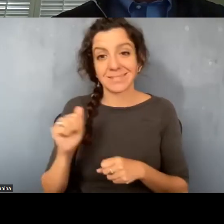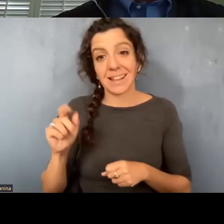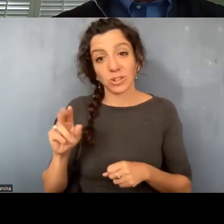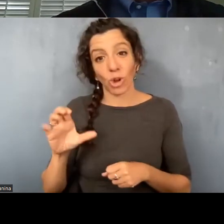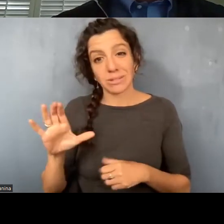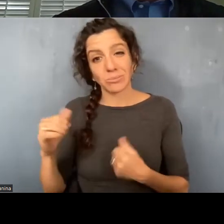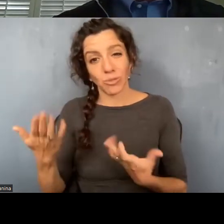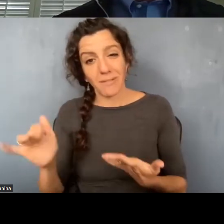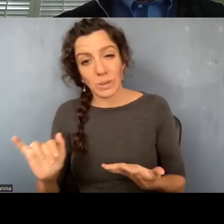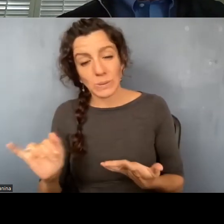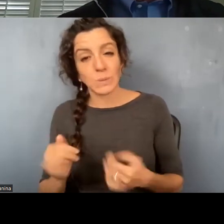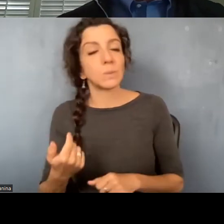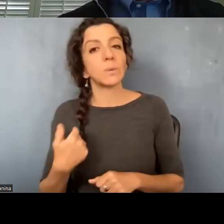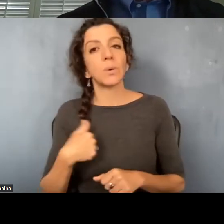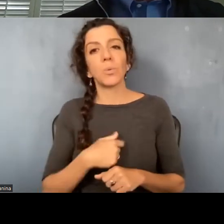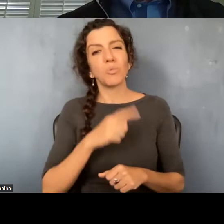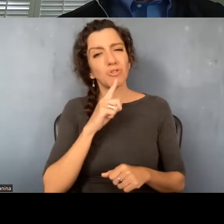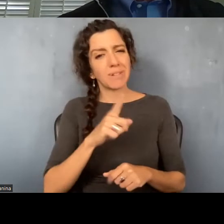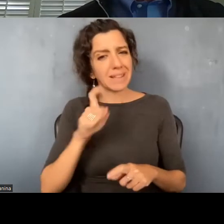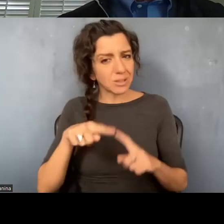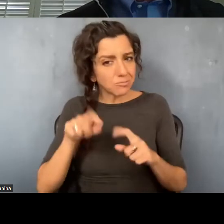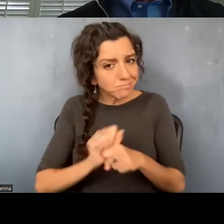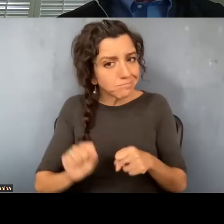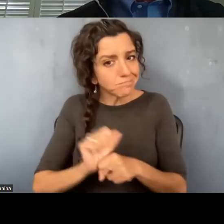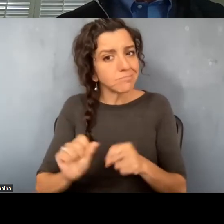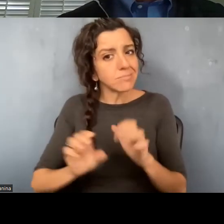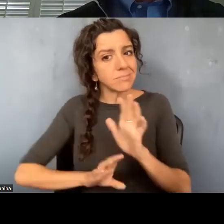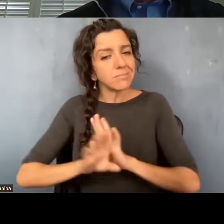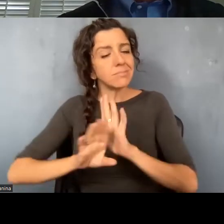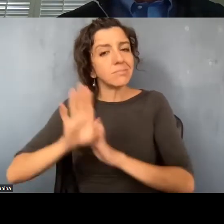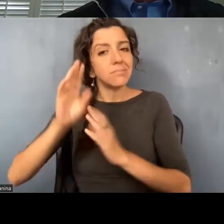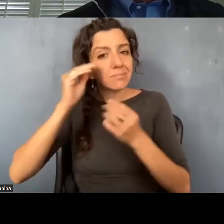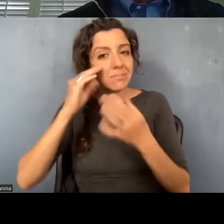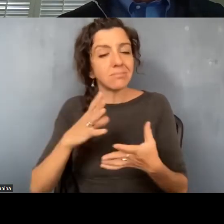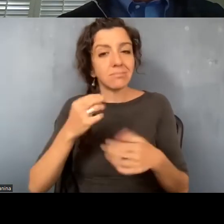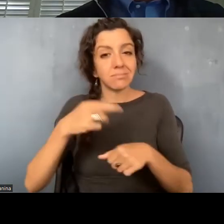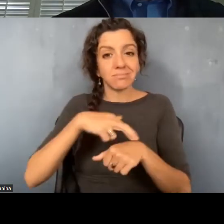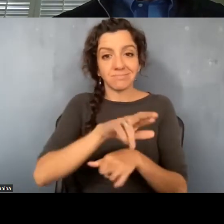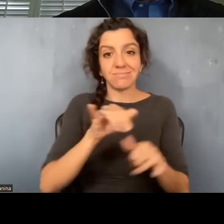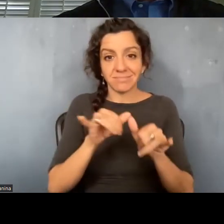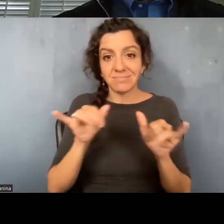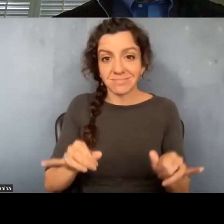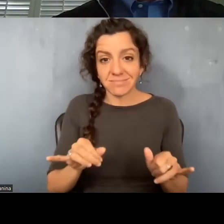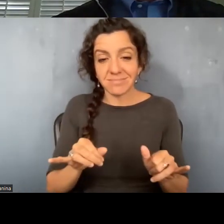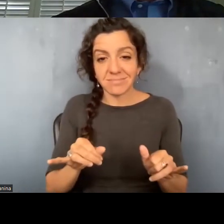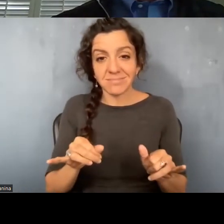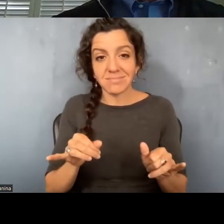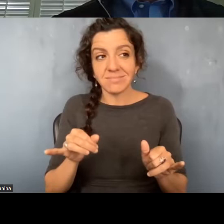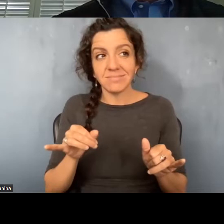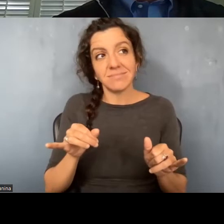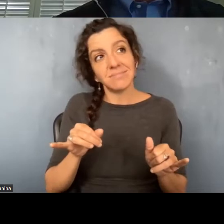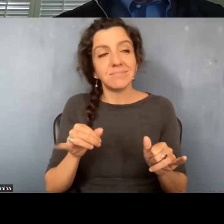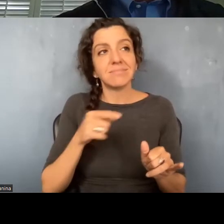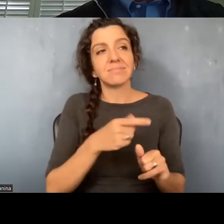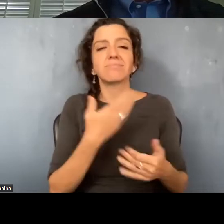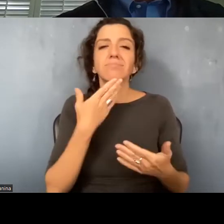And we really need to work and develop an information and referral system that is